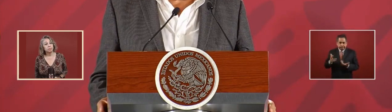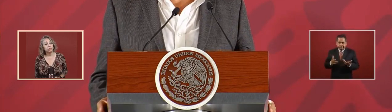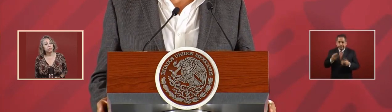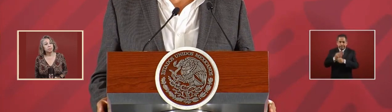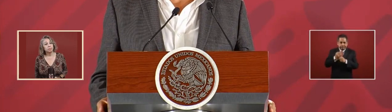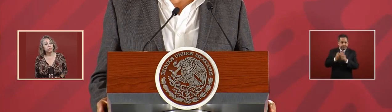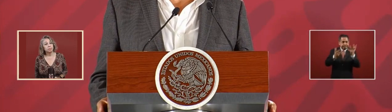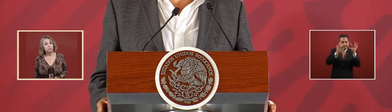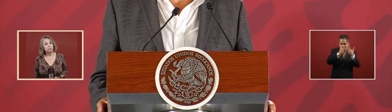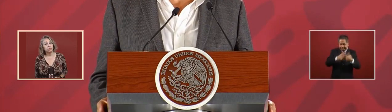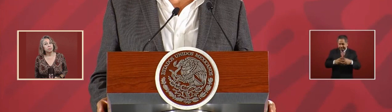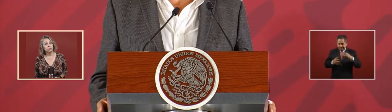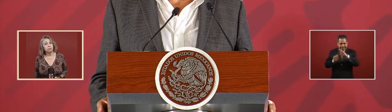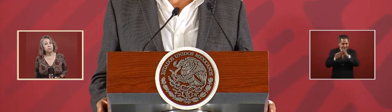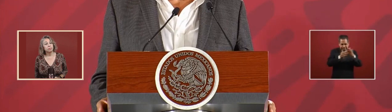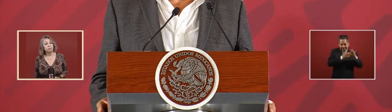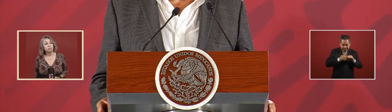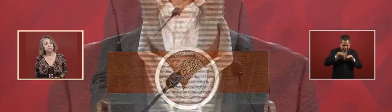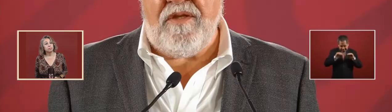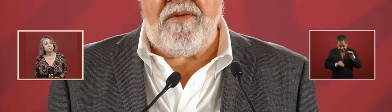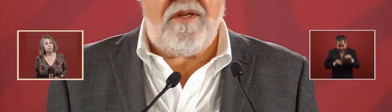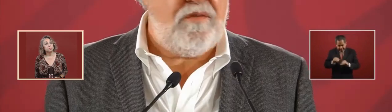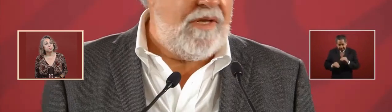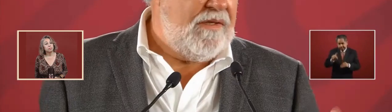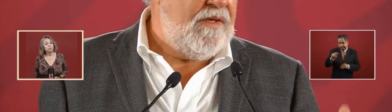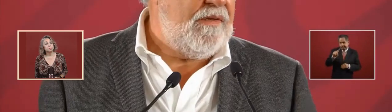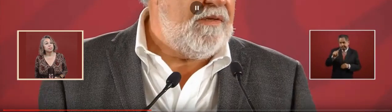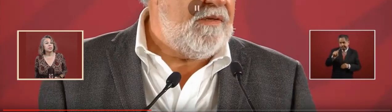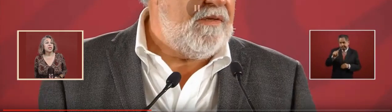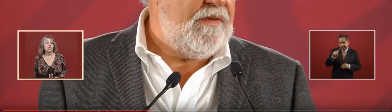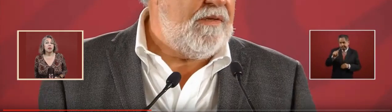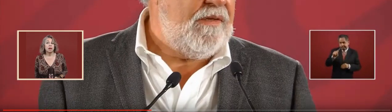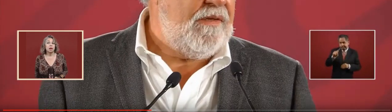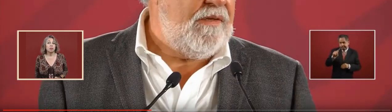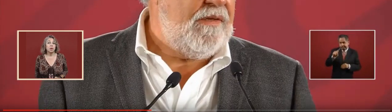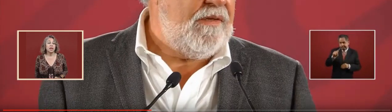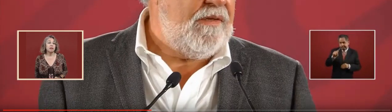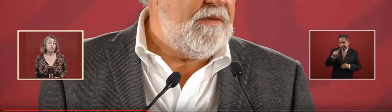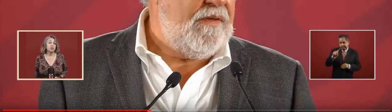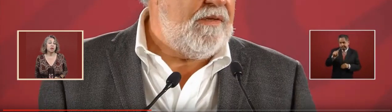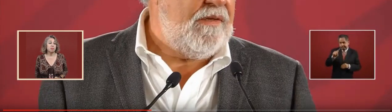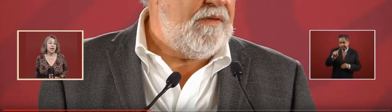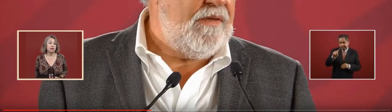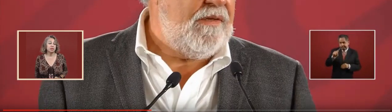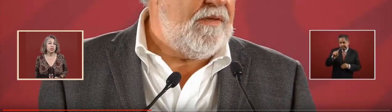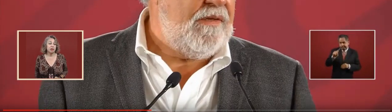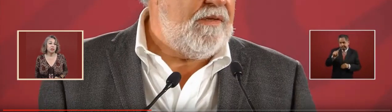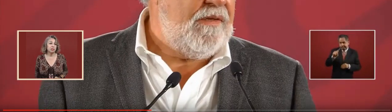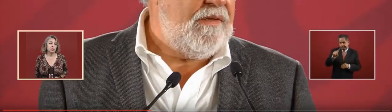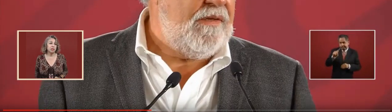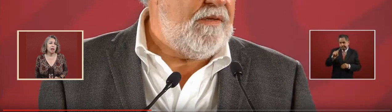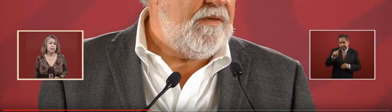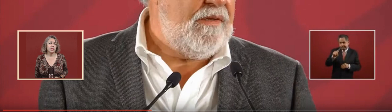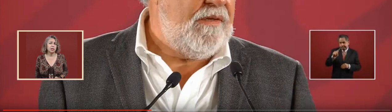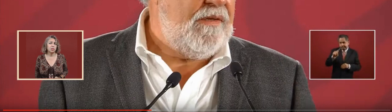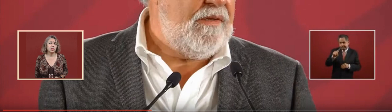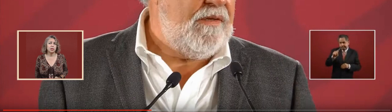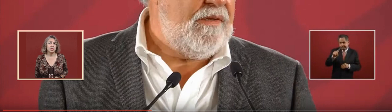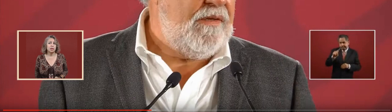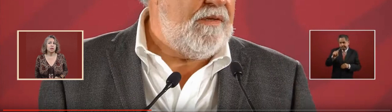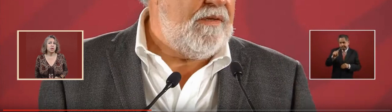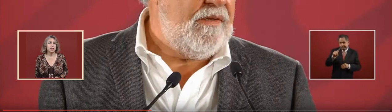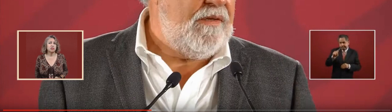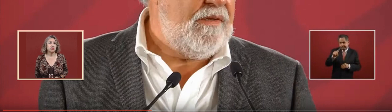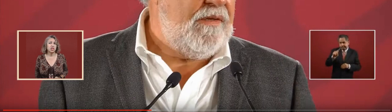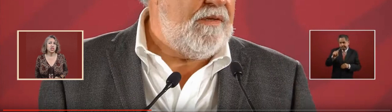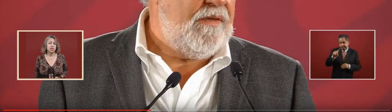reconstrucción de toda la base de datos del sistema nacional de When it comes to all the matters dealing with